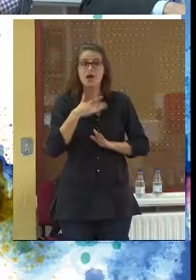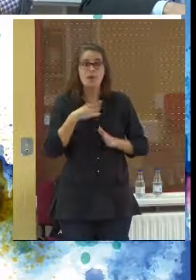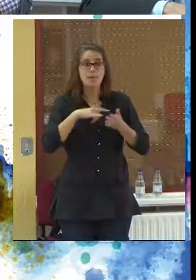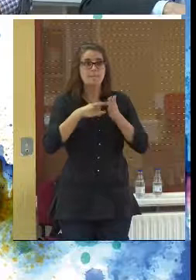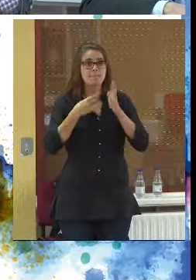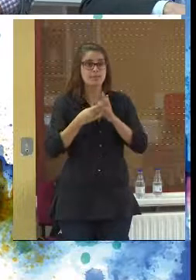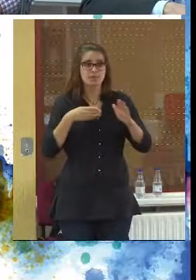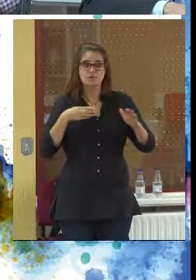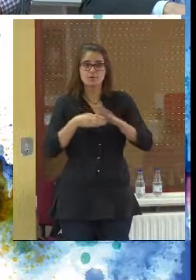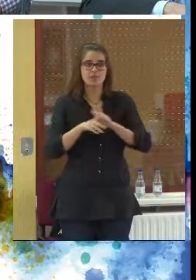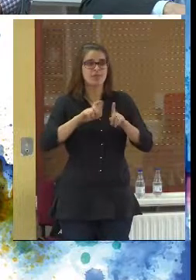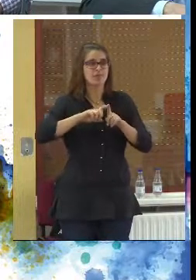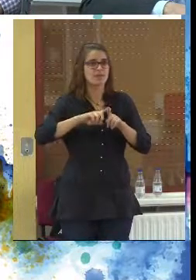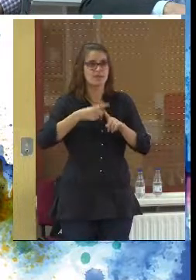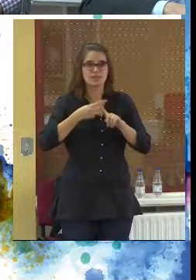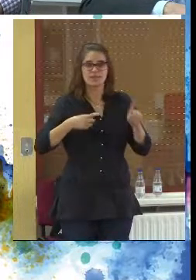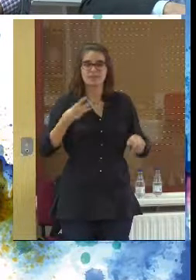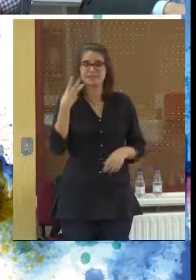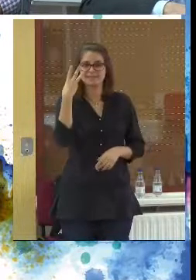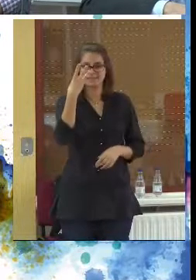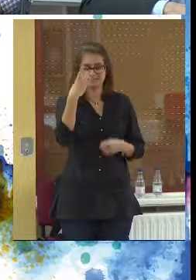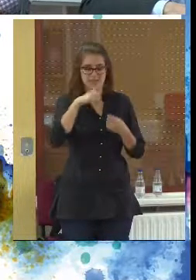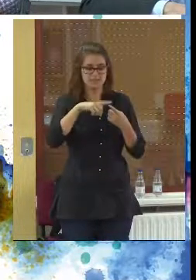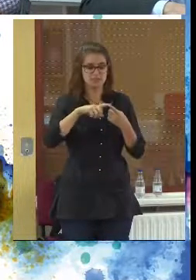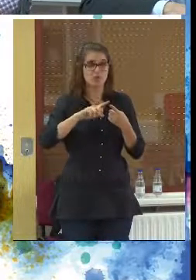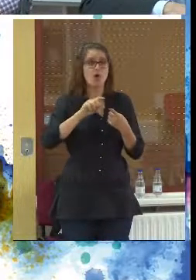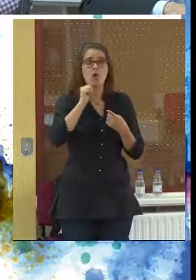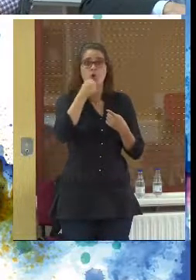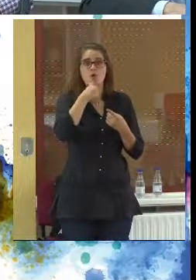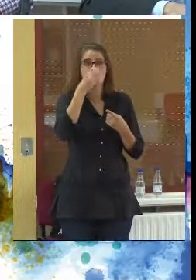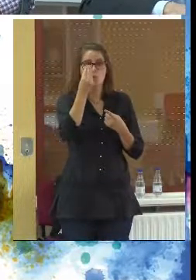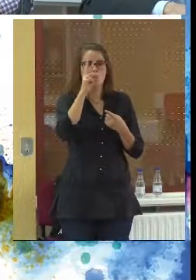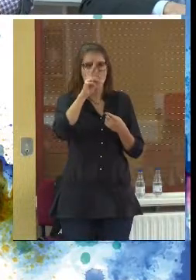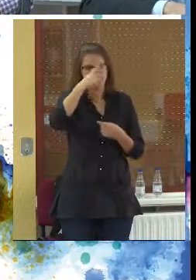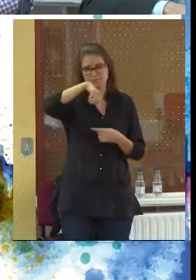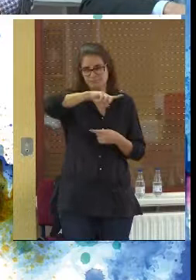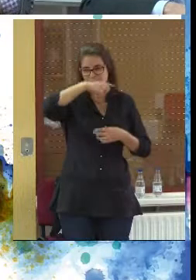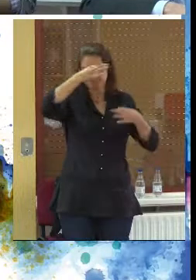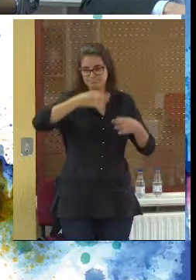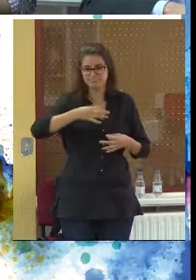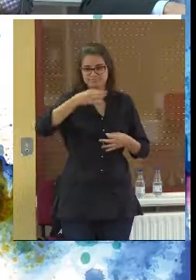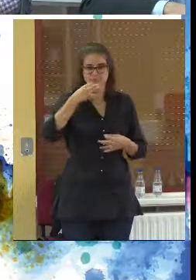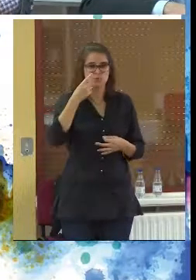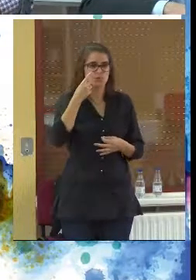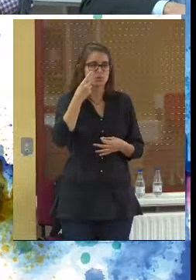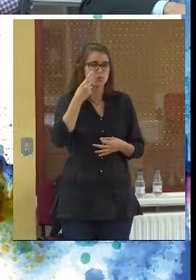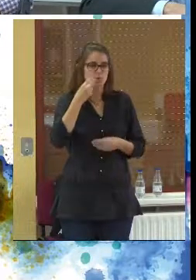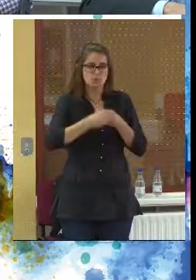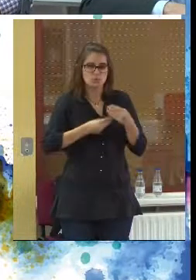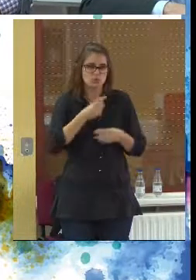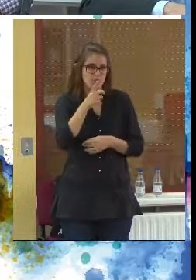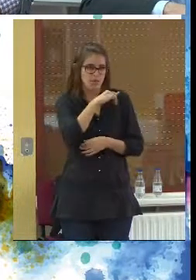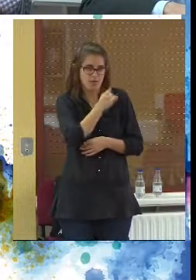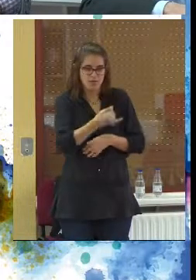Right now there are three different methods. We have the web contents, we have the